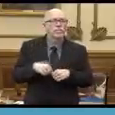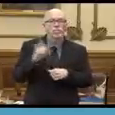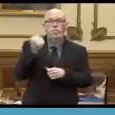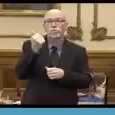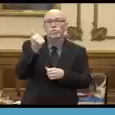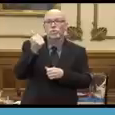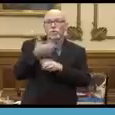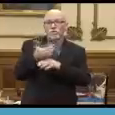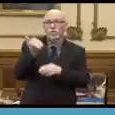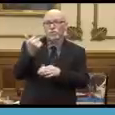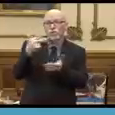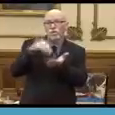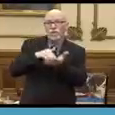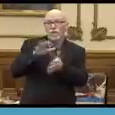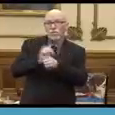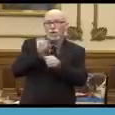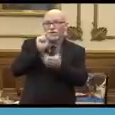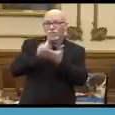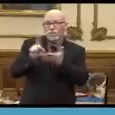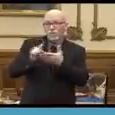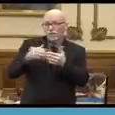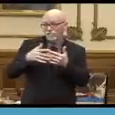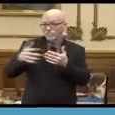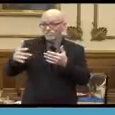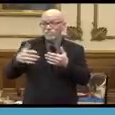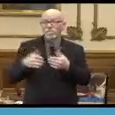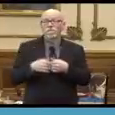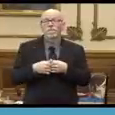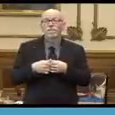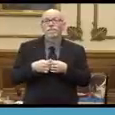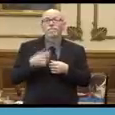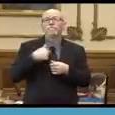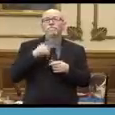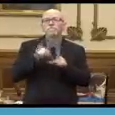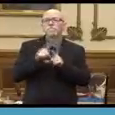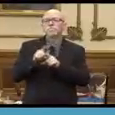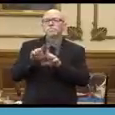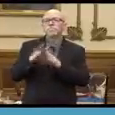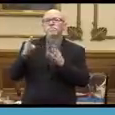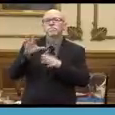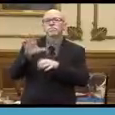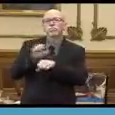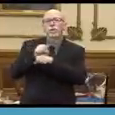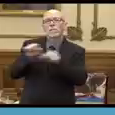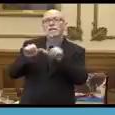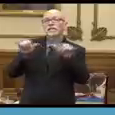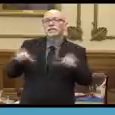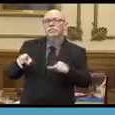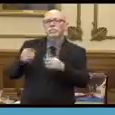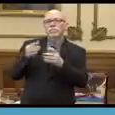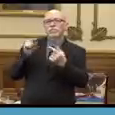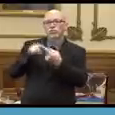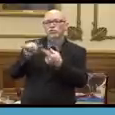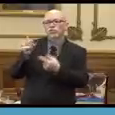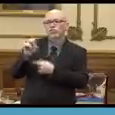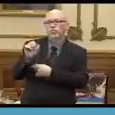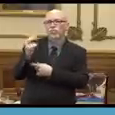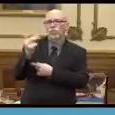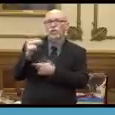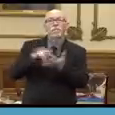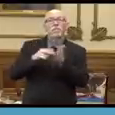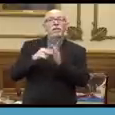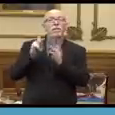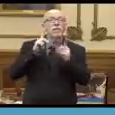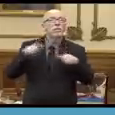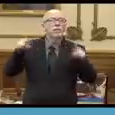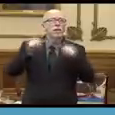13,000 appointments a week in the coming weeks. And I've also opened up the appointment system through June 13th so that people